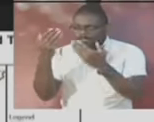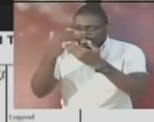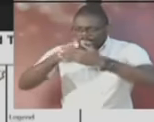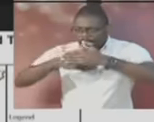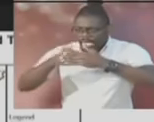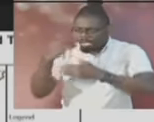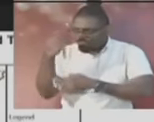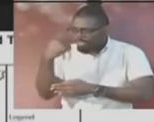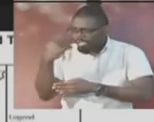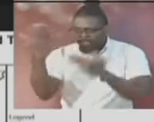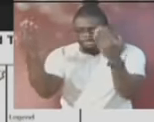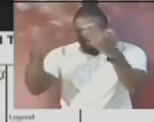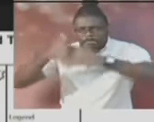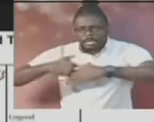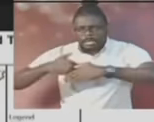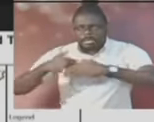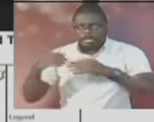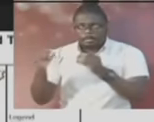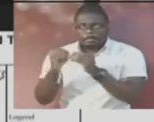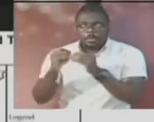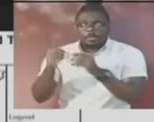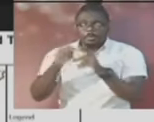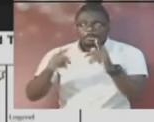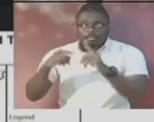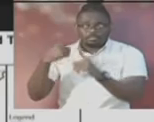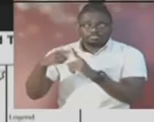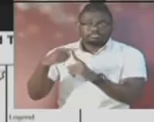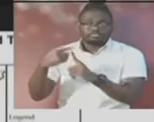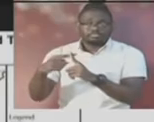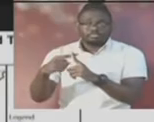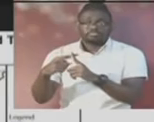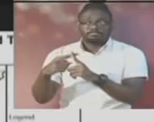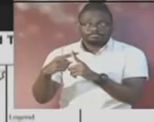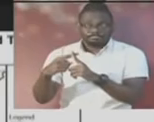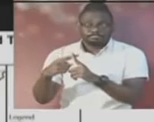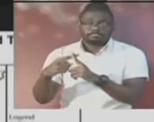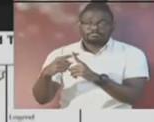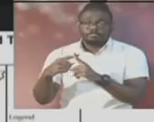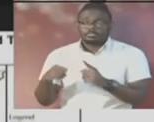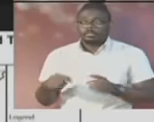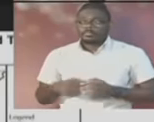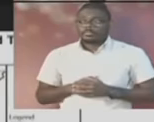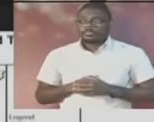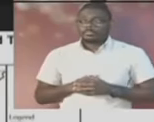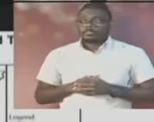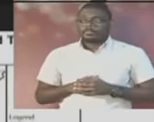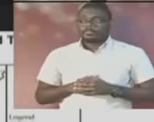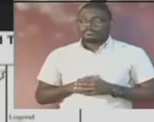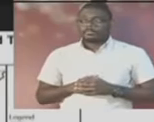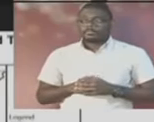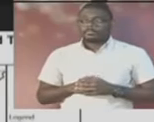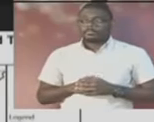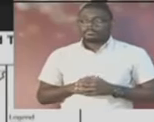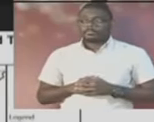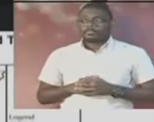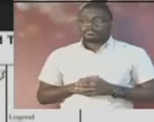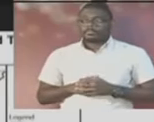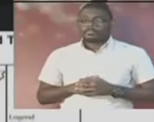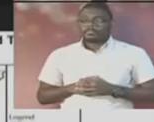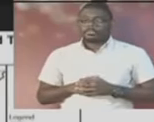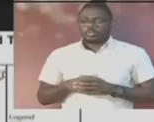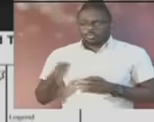larger numbers of cases in communities, again with that distribution that we described earlier. Now, I want to recap something that we spoke about on Monday.